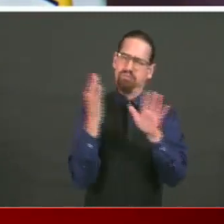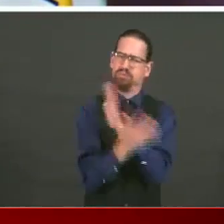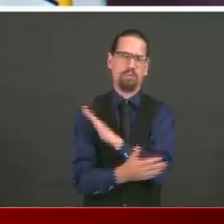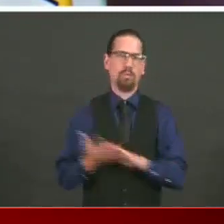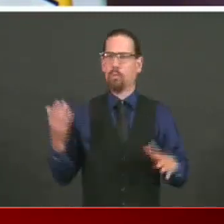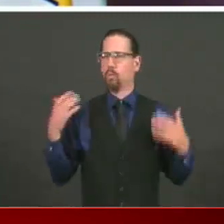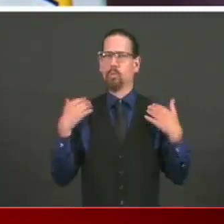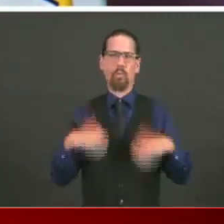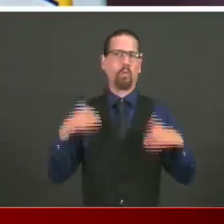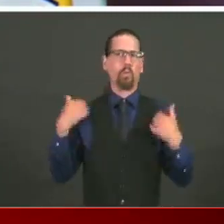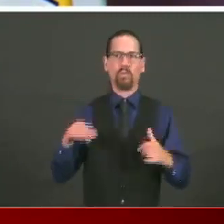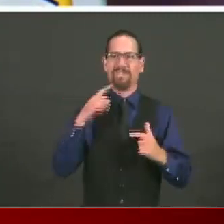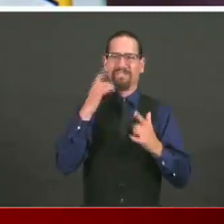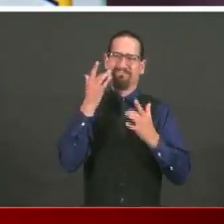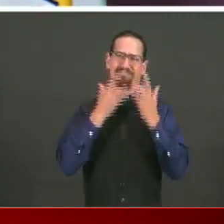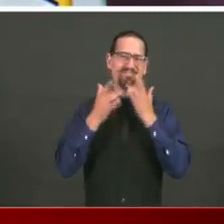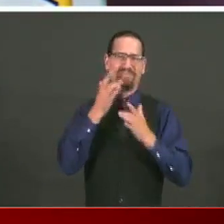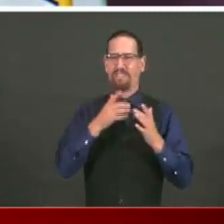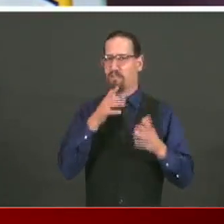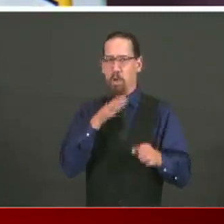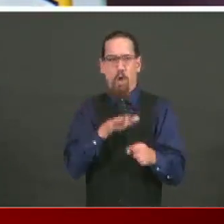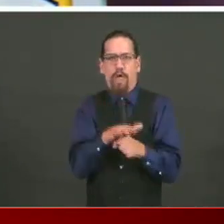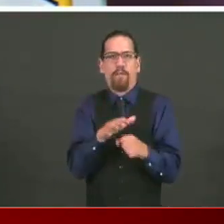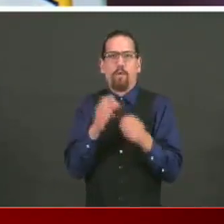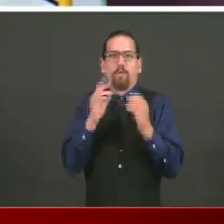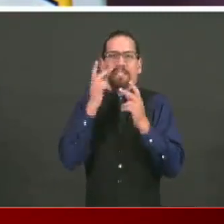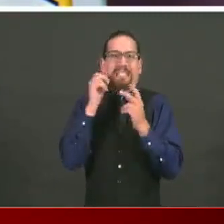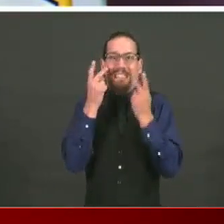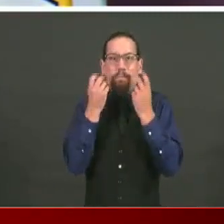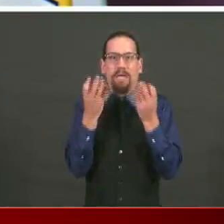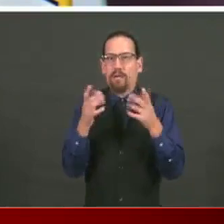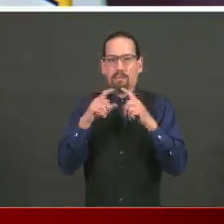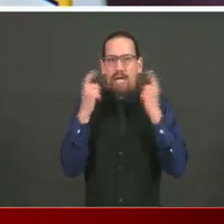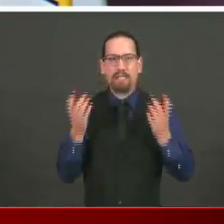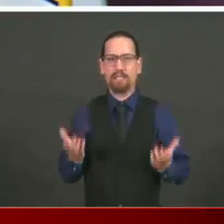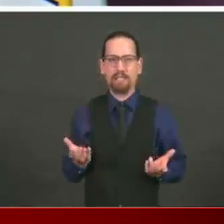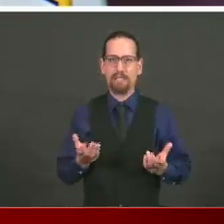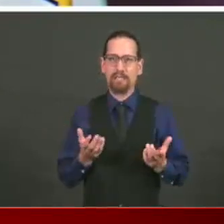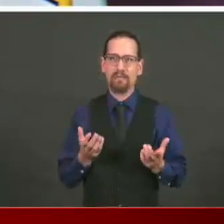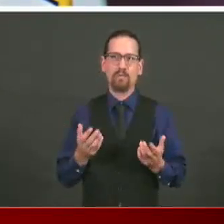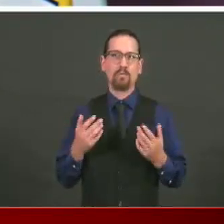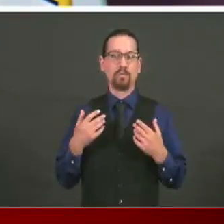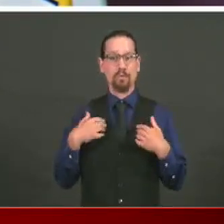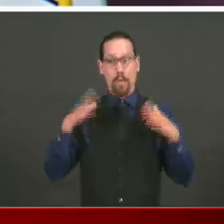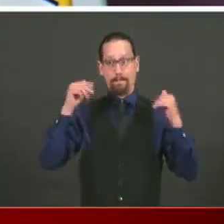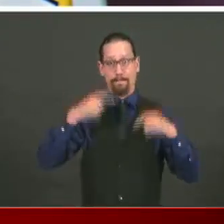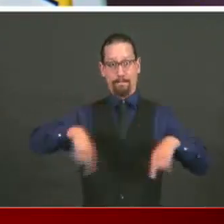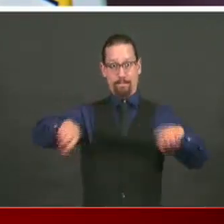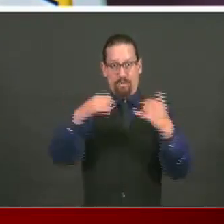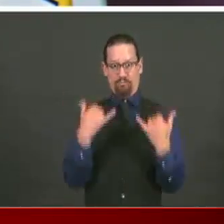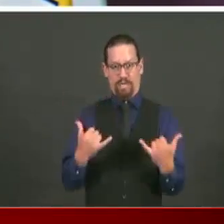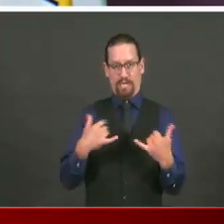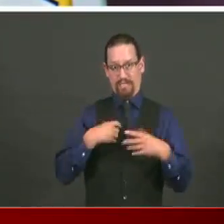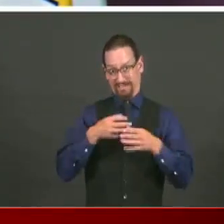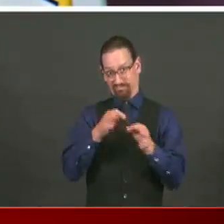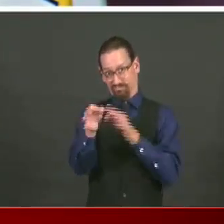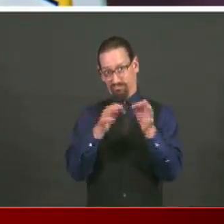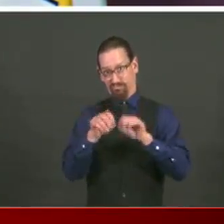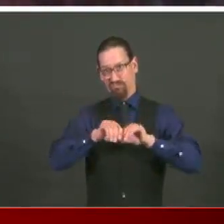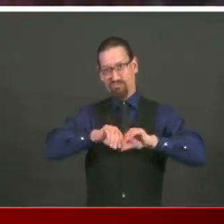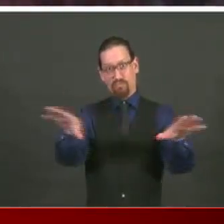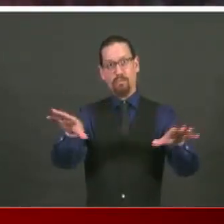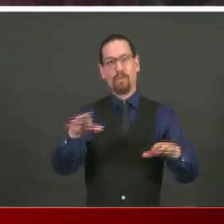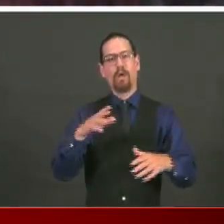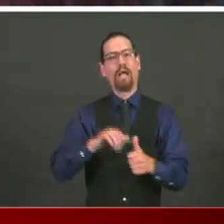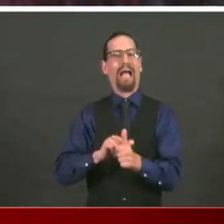being worn. So we want to cut down on the volume. Hopefully people are listening to this and saying, well, we're not going to the beach this weekend. Let's find something else to do. Even though it's